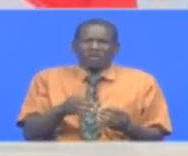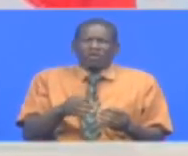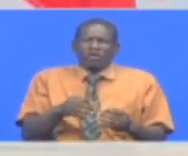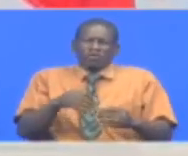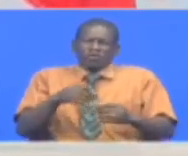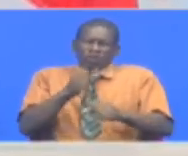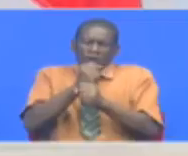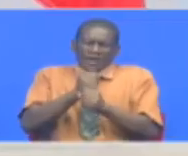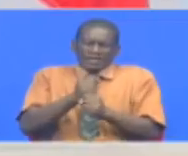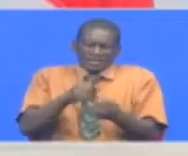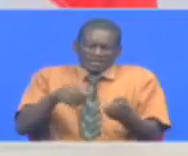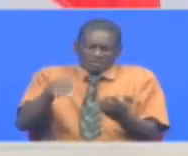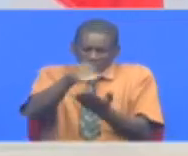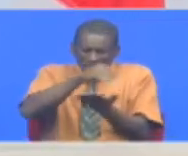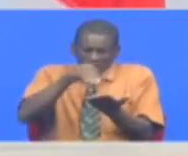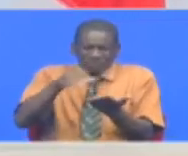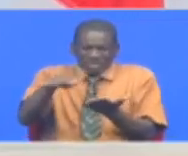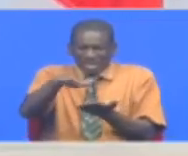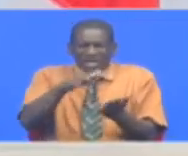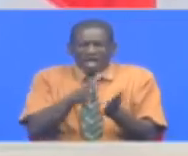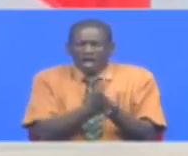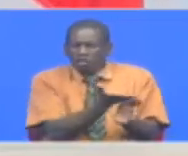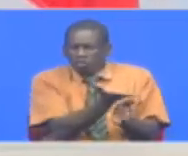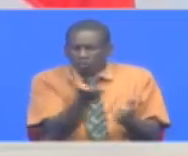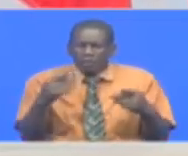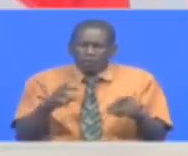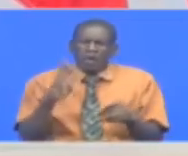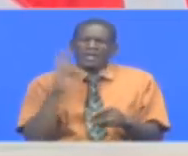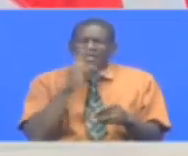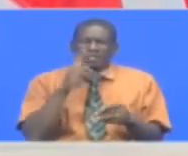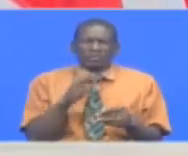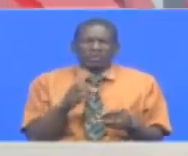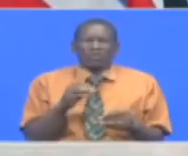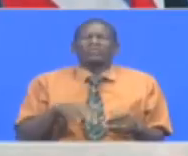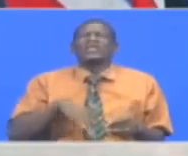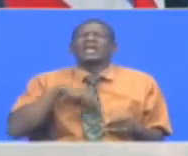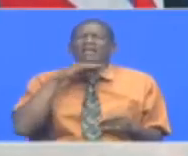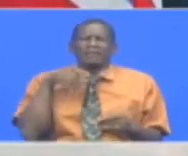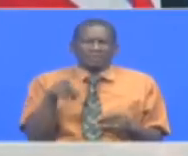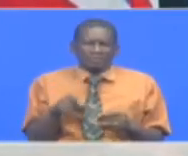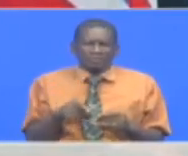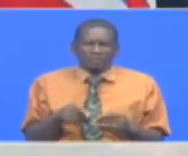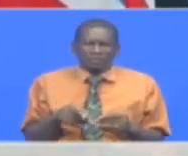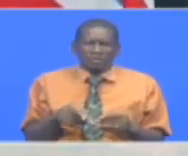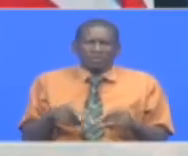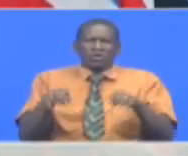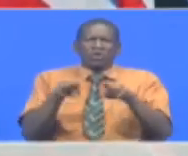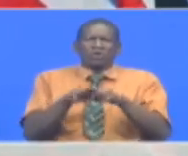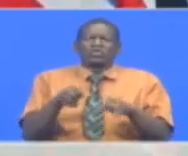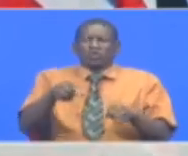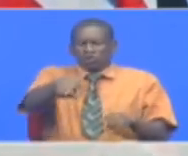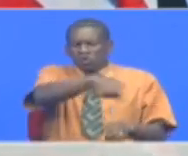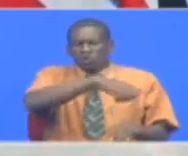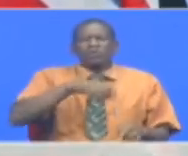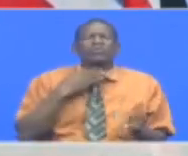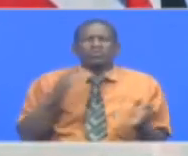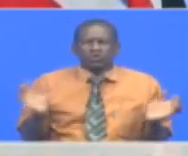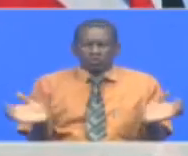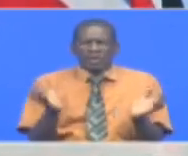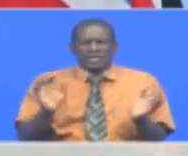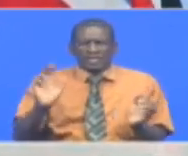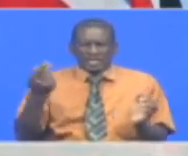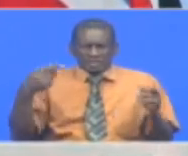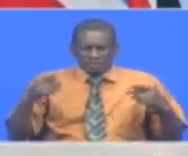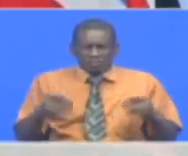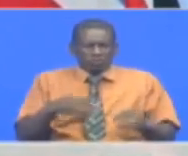workers and those with the highest risk of losing their lives. We likewise would encourage Kenyans to get